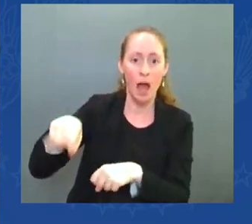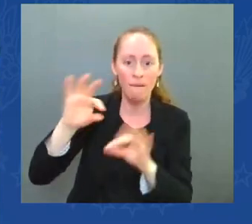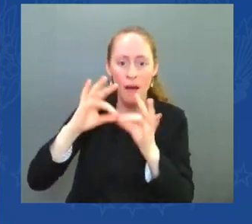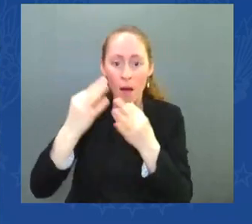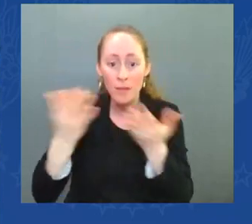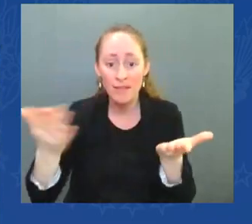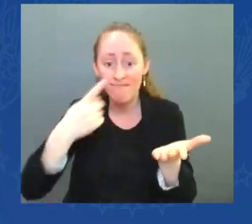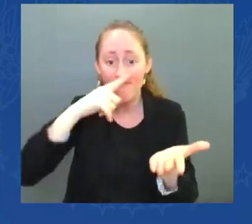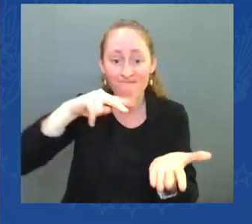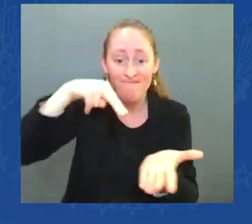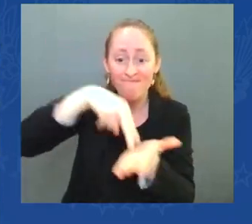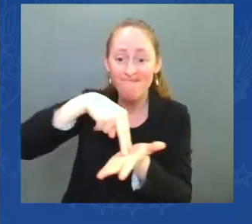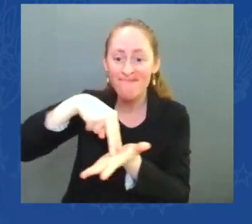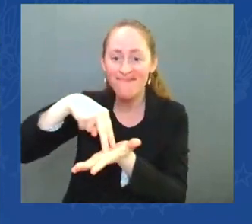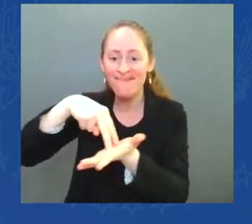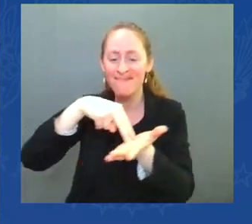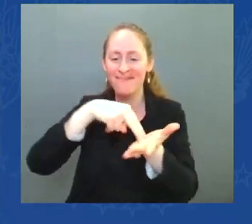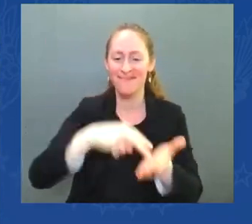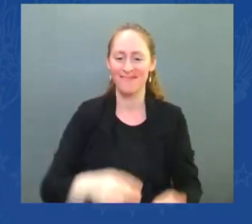These folks right here